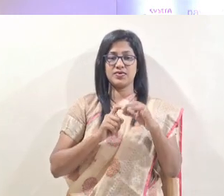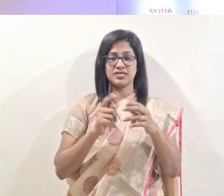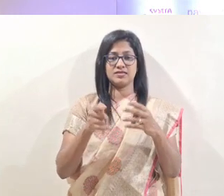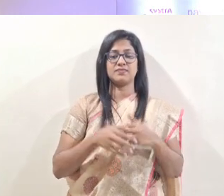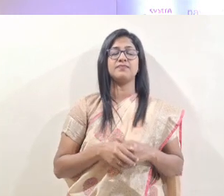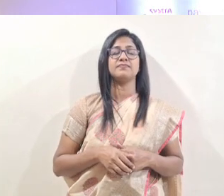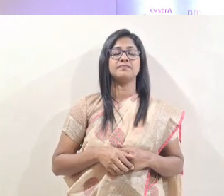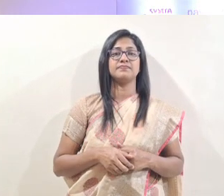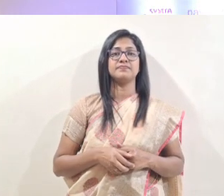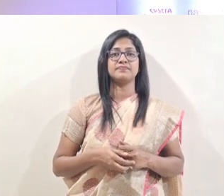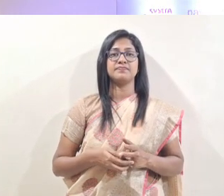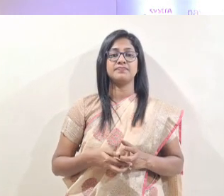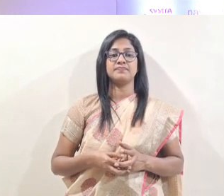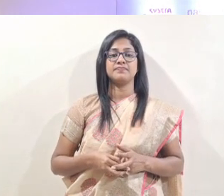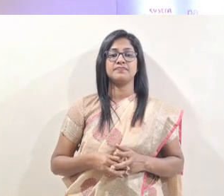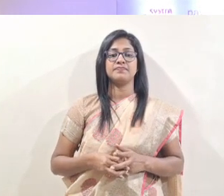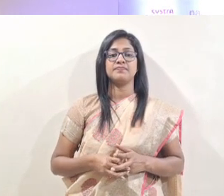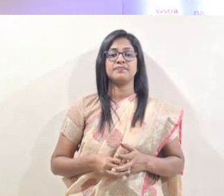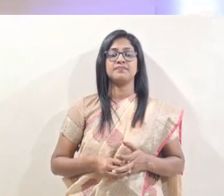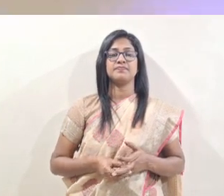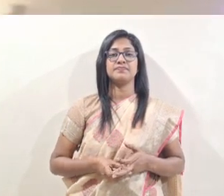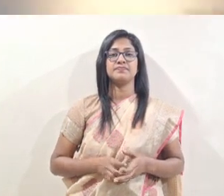please.